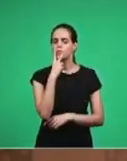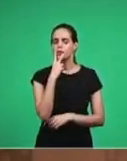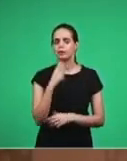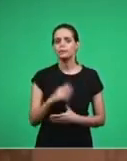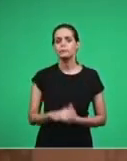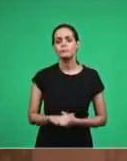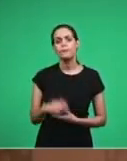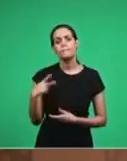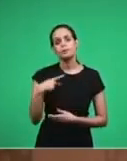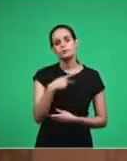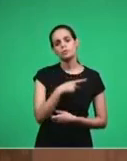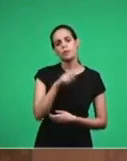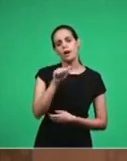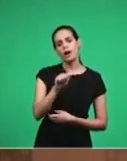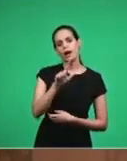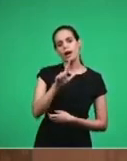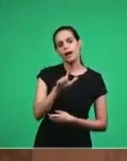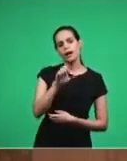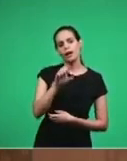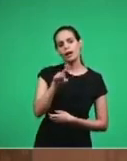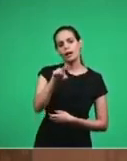and in his answer,